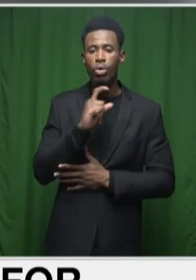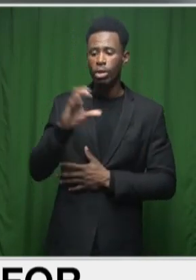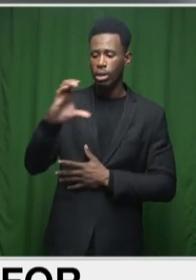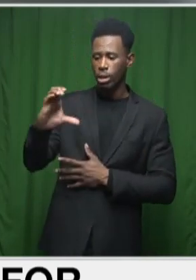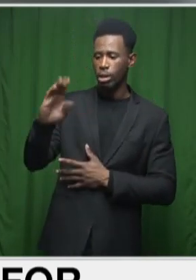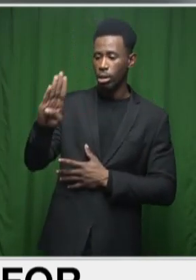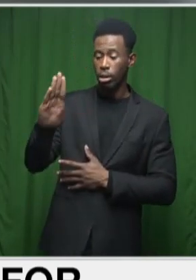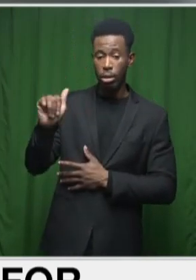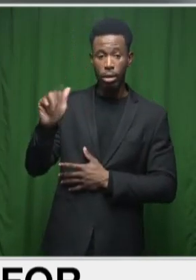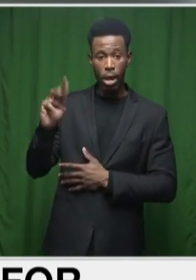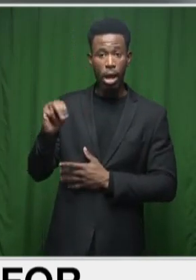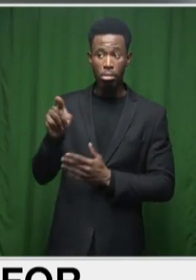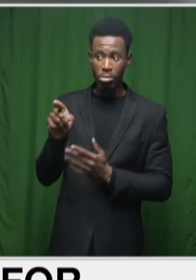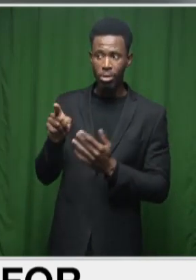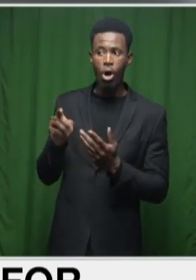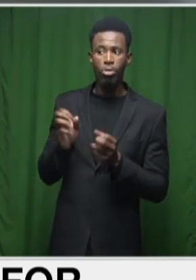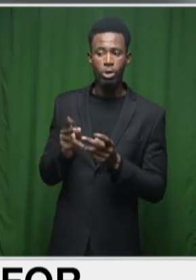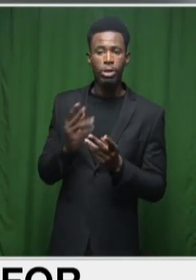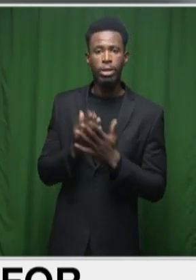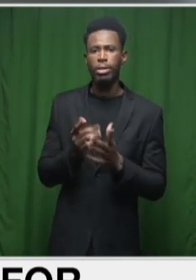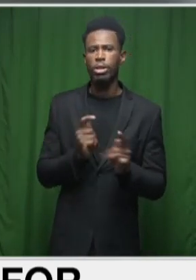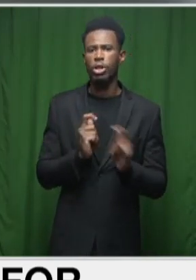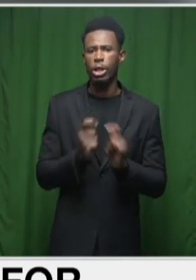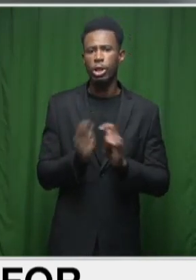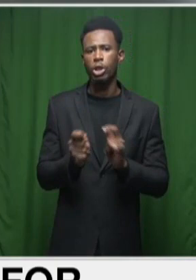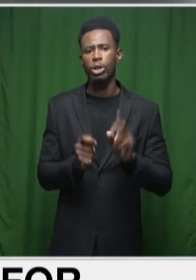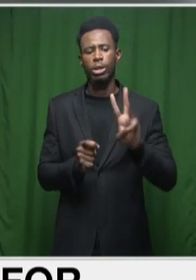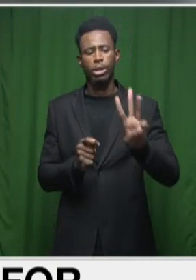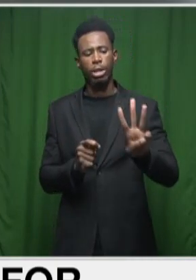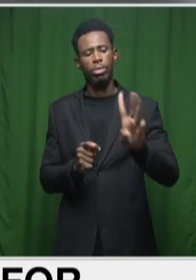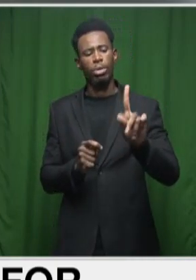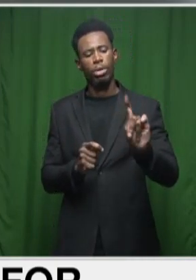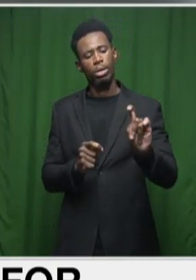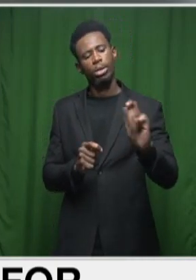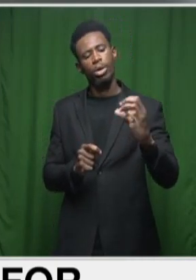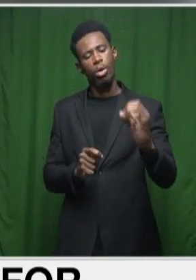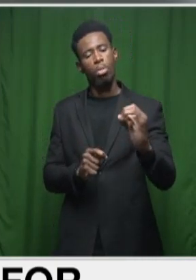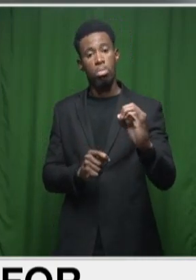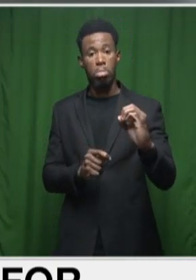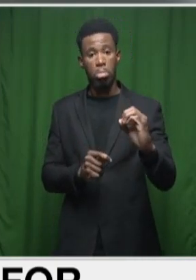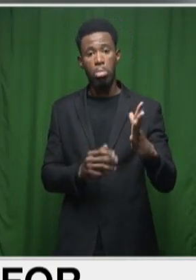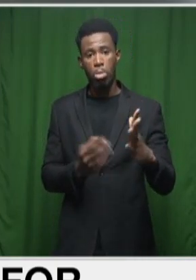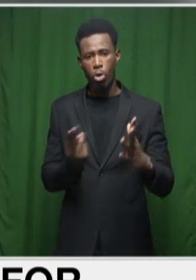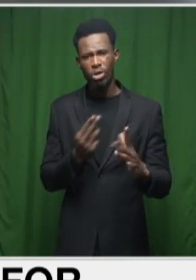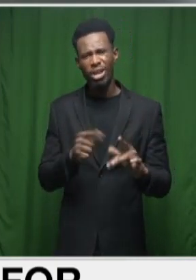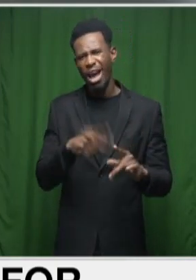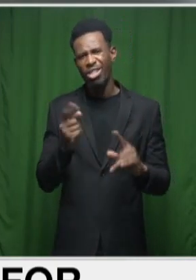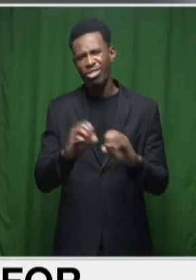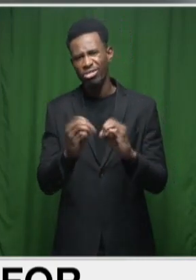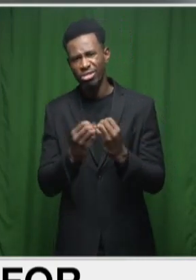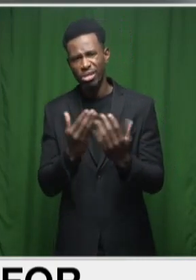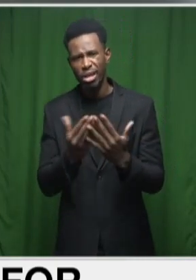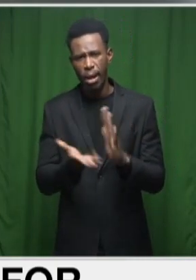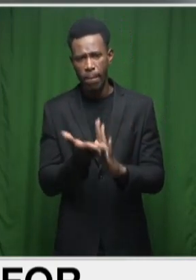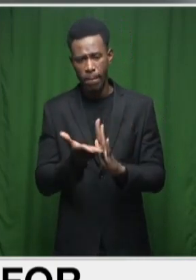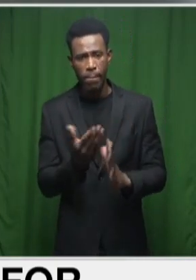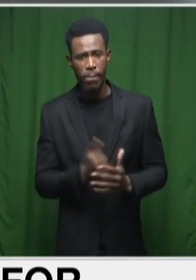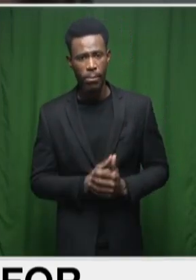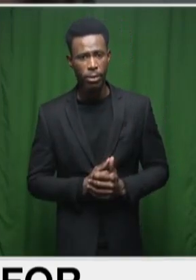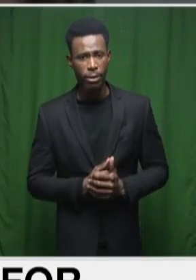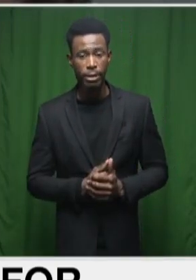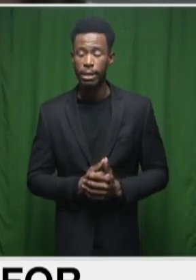an opportunity to start reforming the WTO as a whole and other, multilateral organizations. Yeah, indeed.